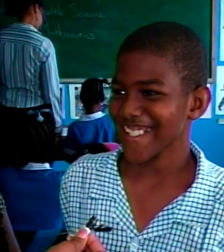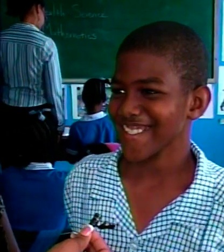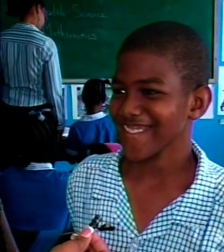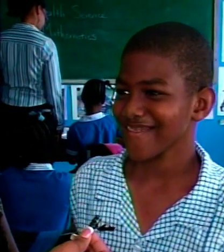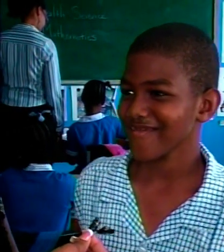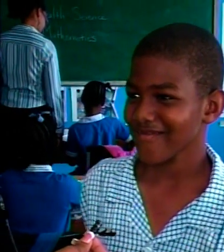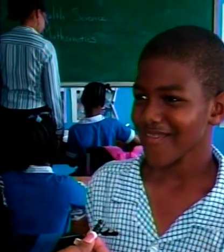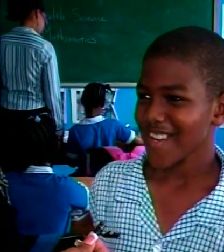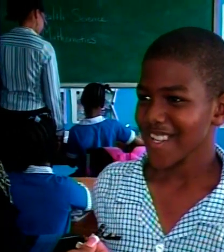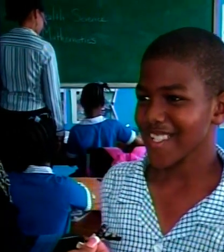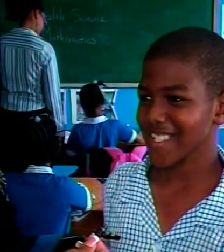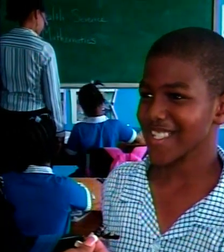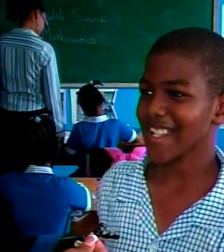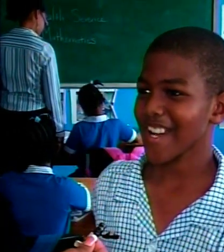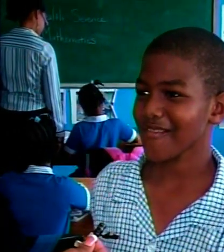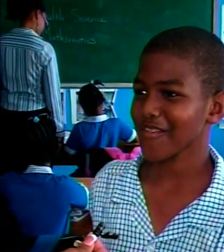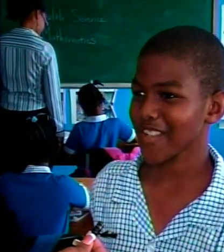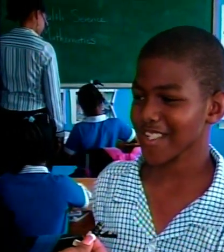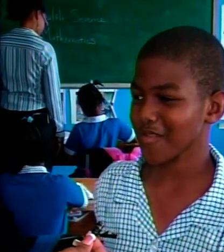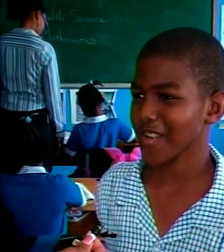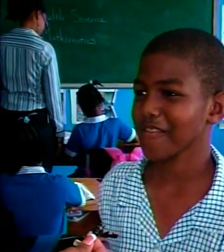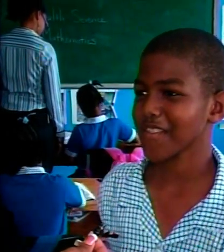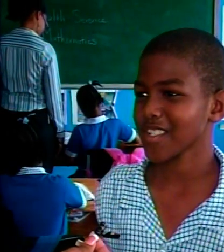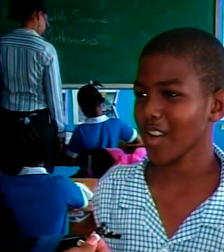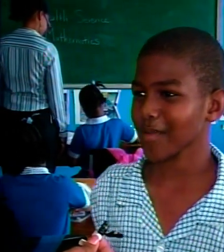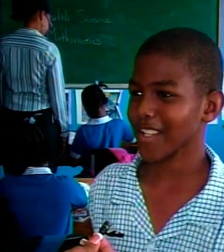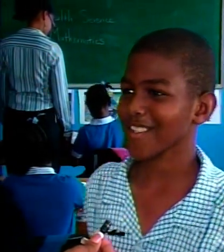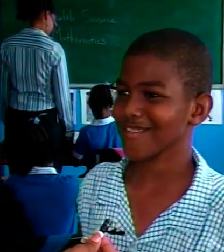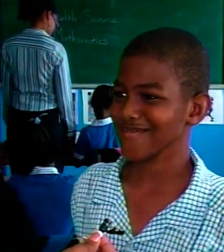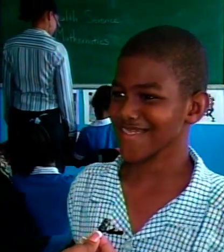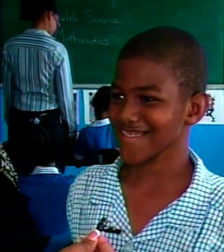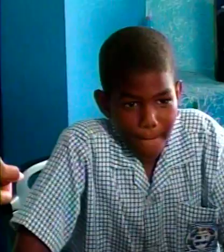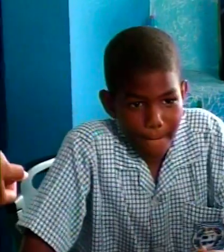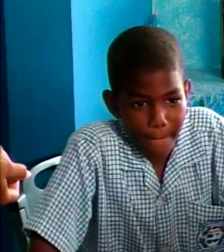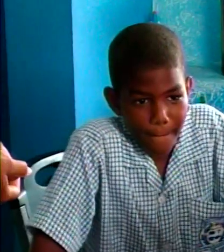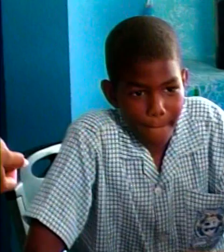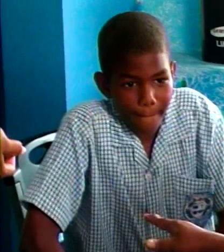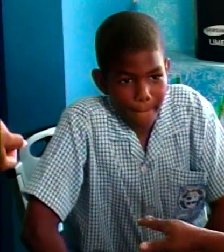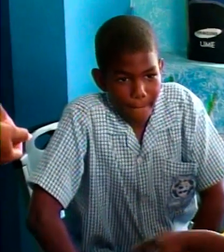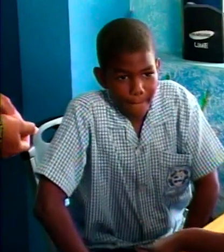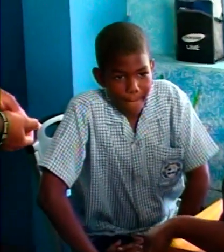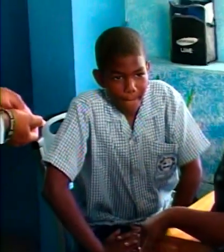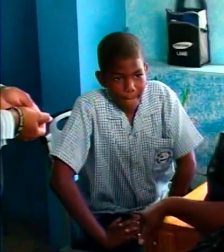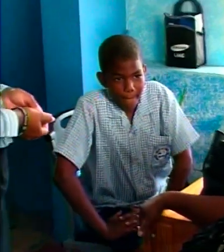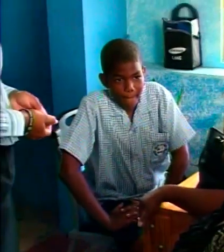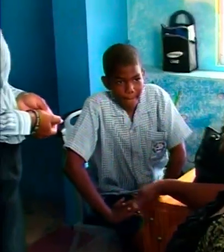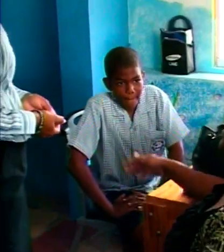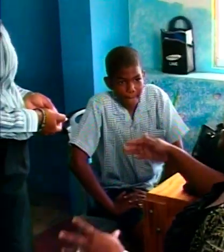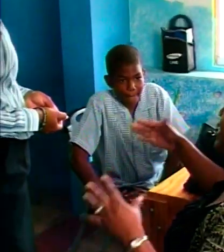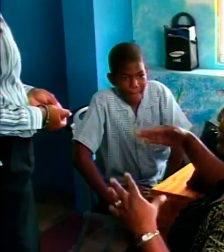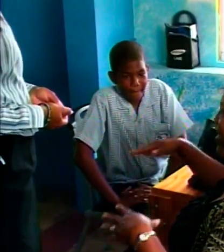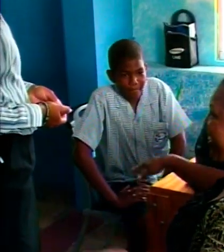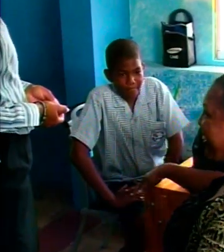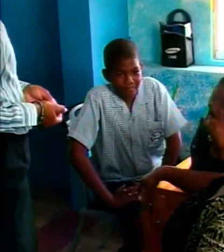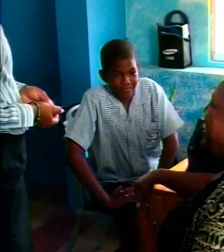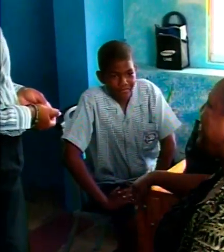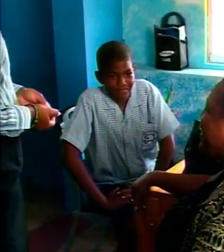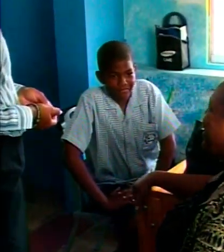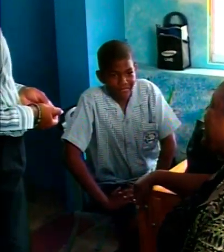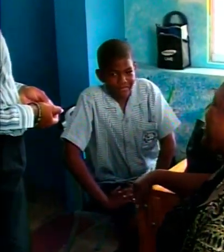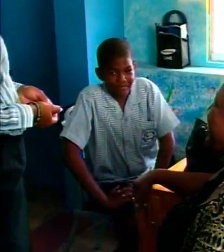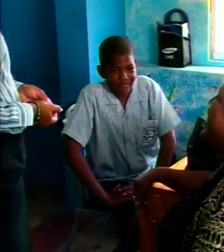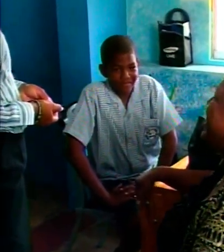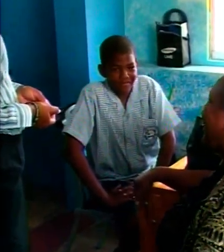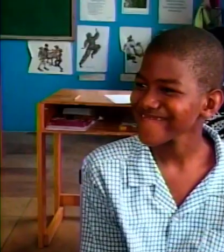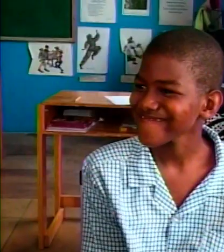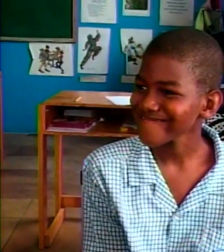exciting and good that I'm going to one of the top 6 schools. Kedar's mother, Ruth Bryce, was over the moon